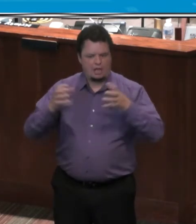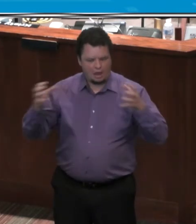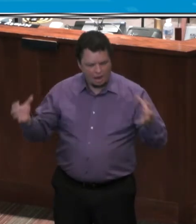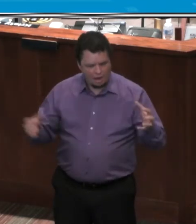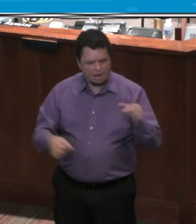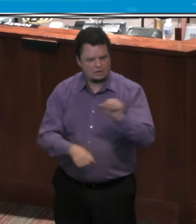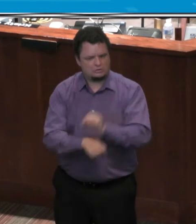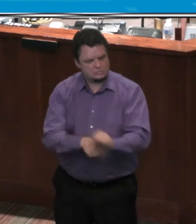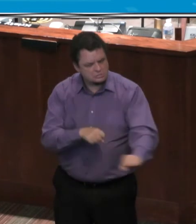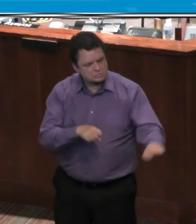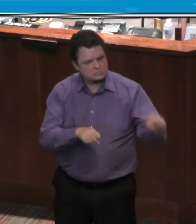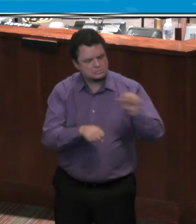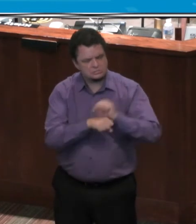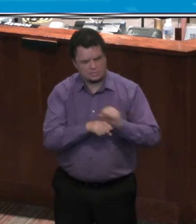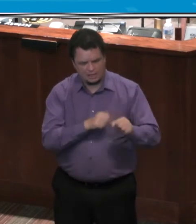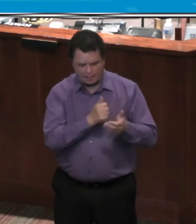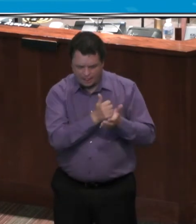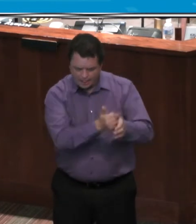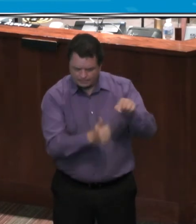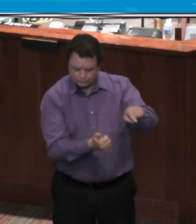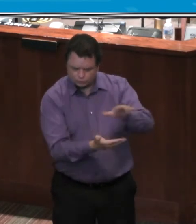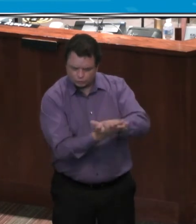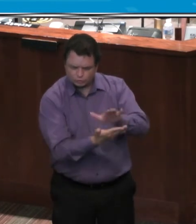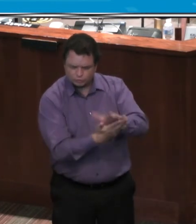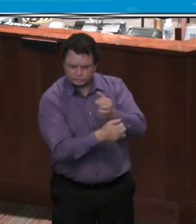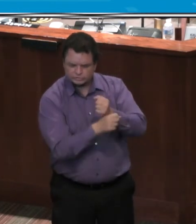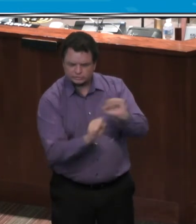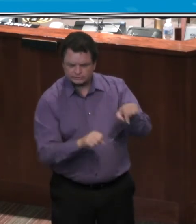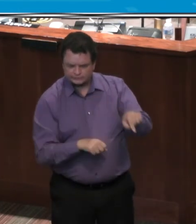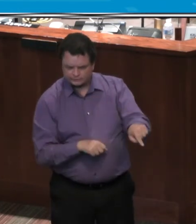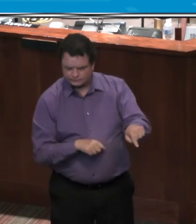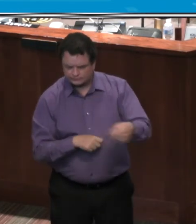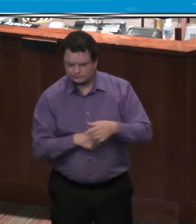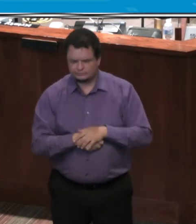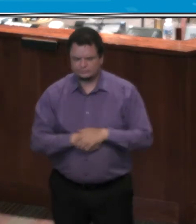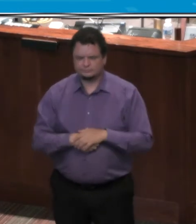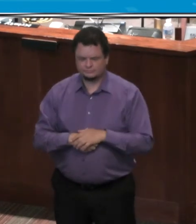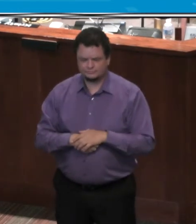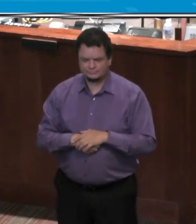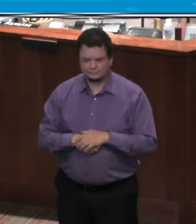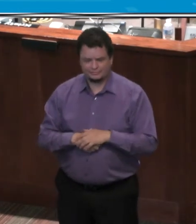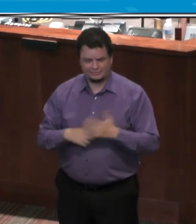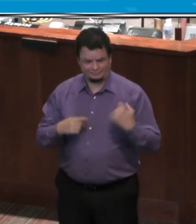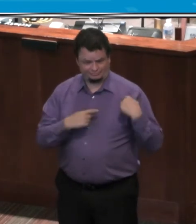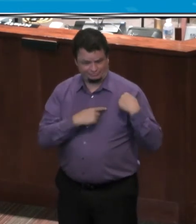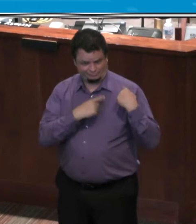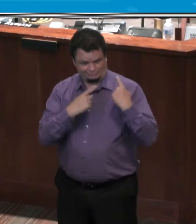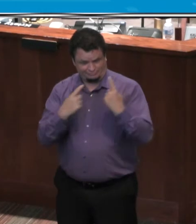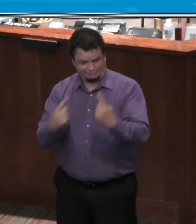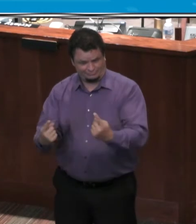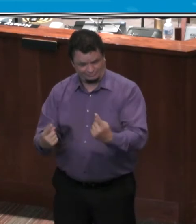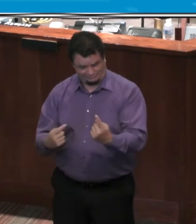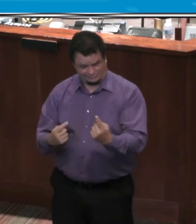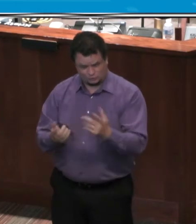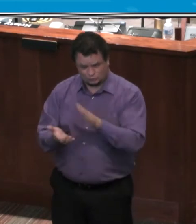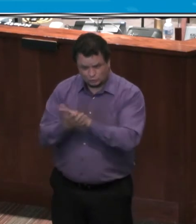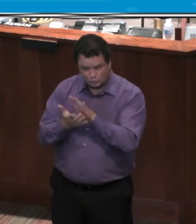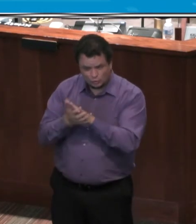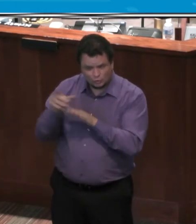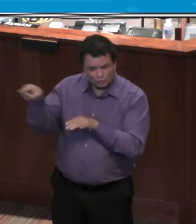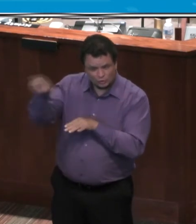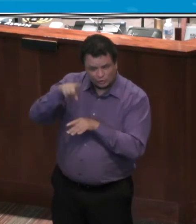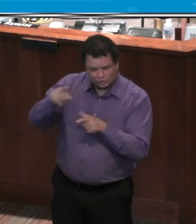world. So at that time, we brought on a school liaison, and in addition to that, we dedicated a full-time